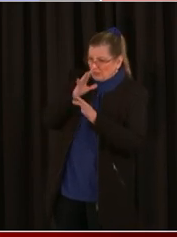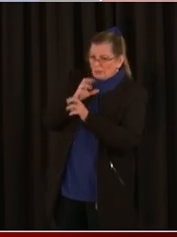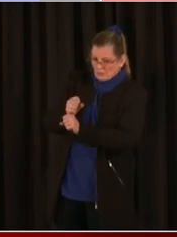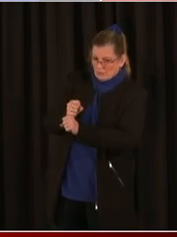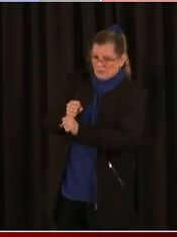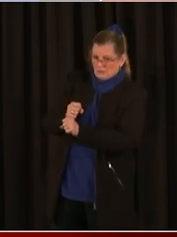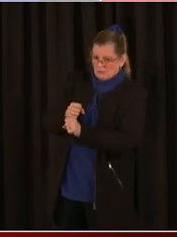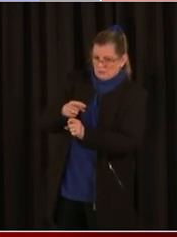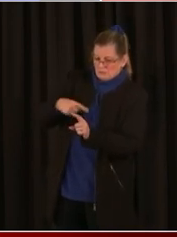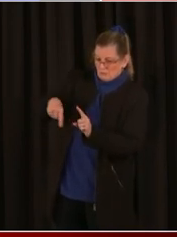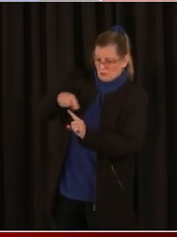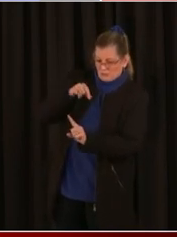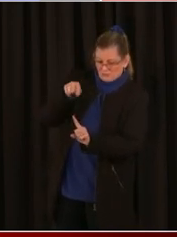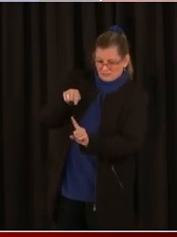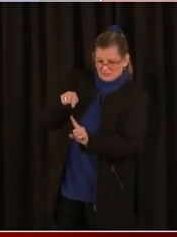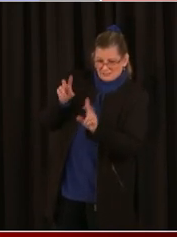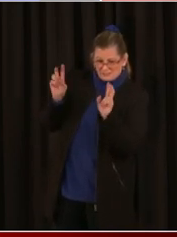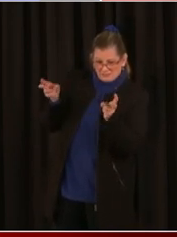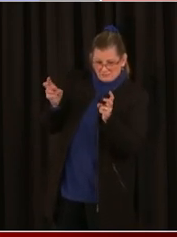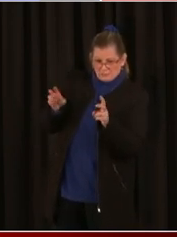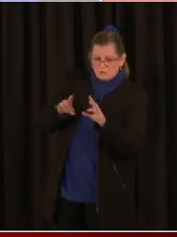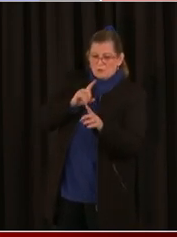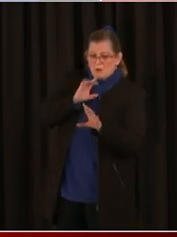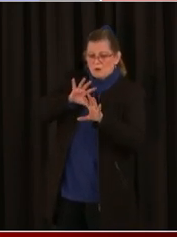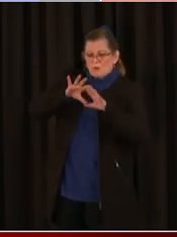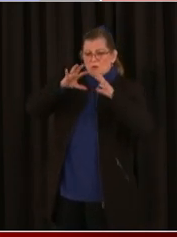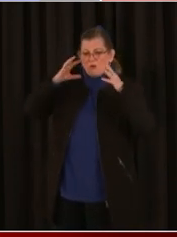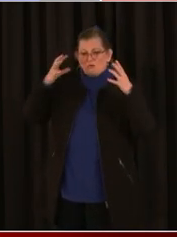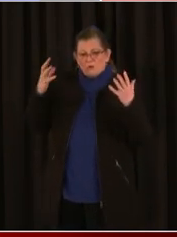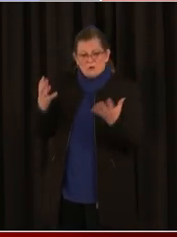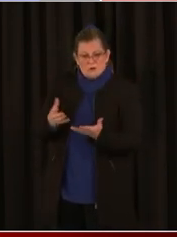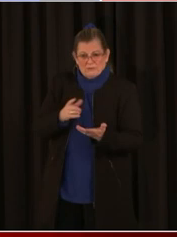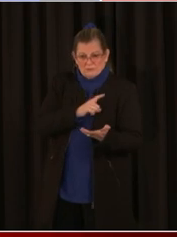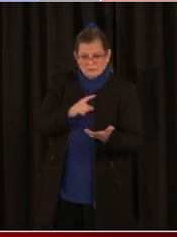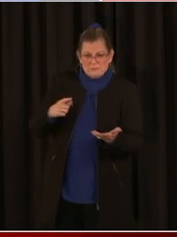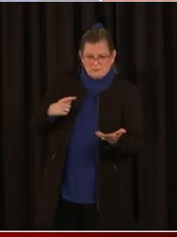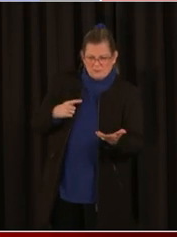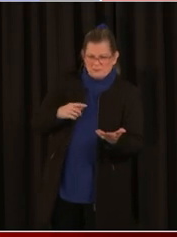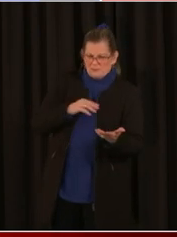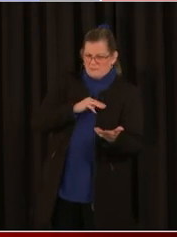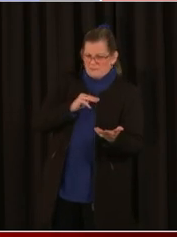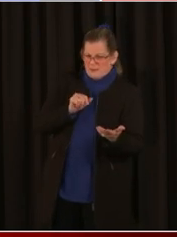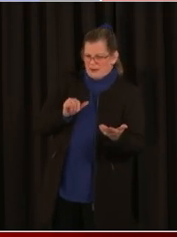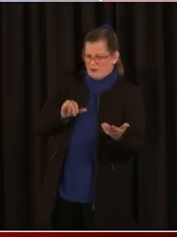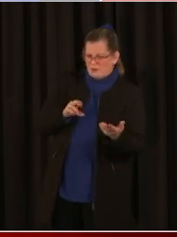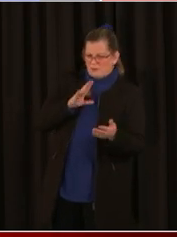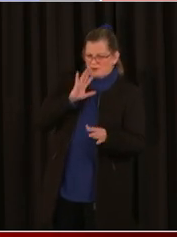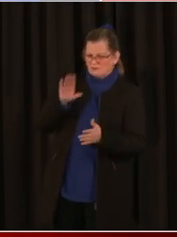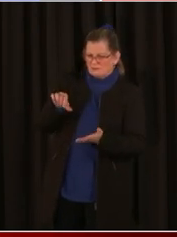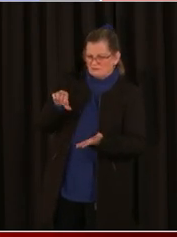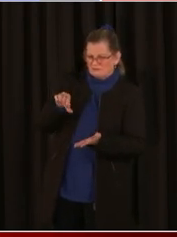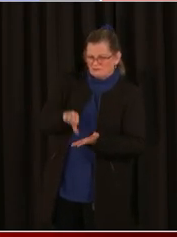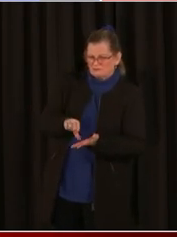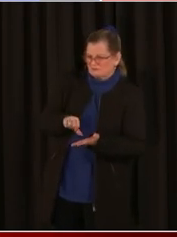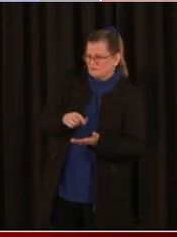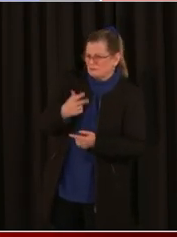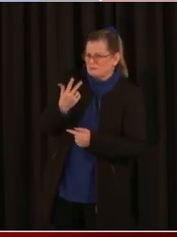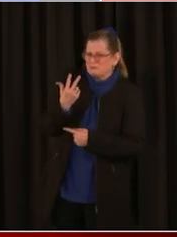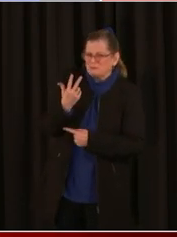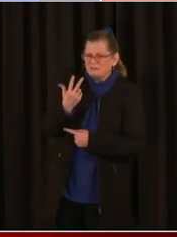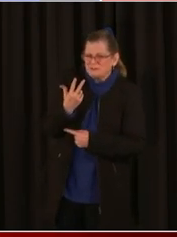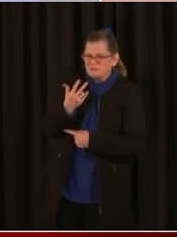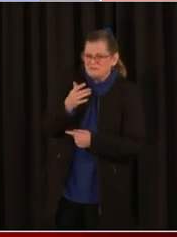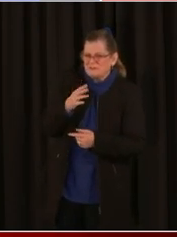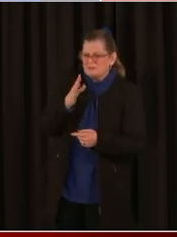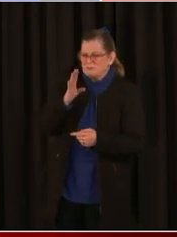around this, that if you look at the overall legislative record, I think the mayor's vetoed maybe 3 bills before this, out